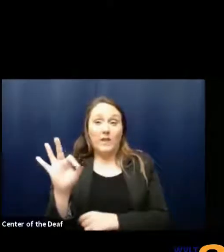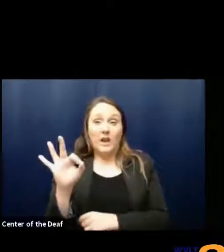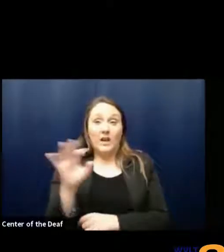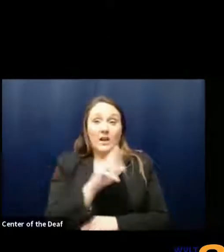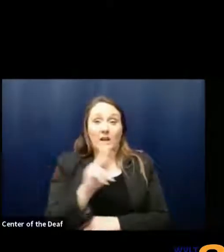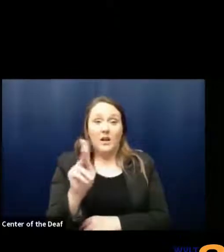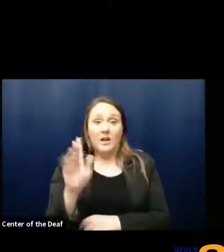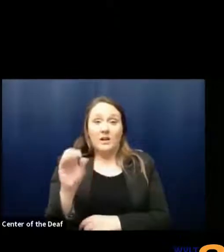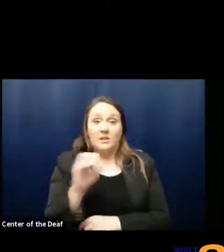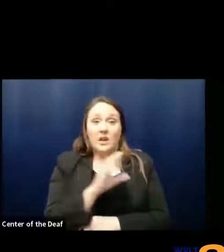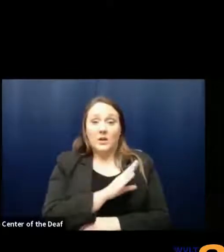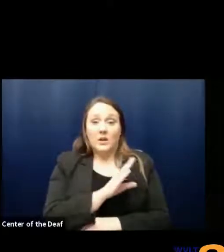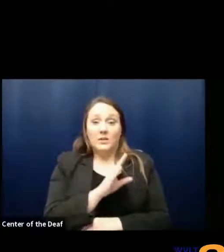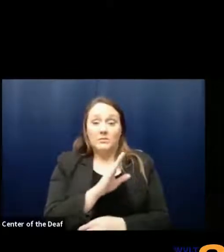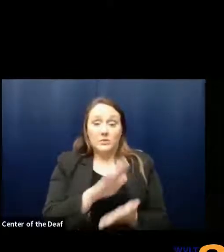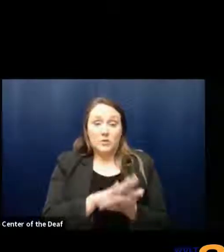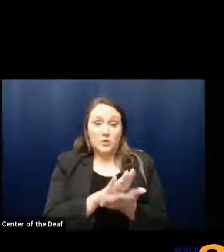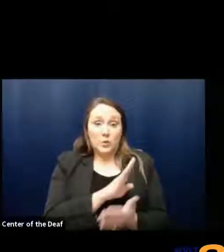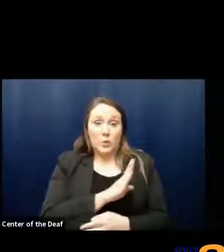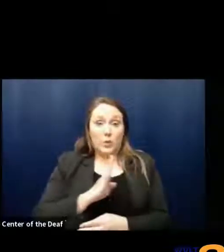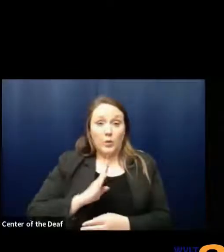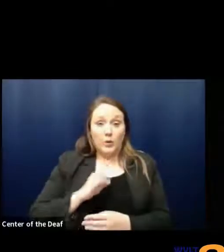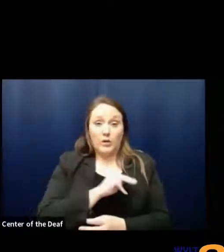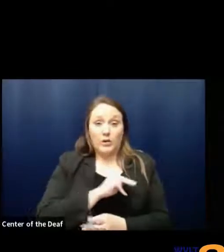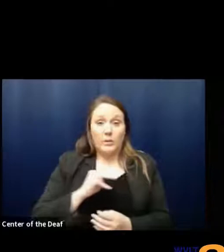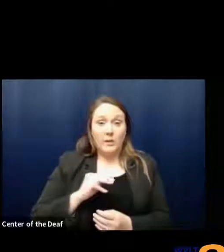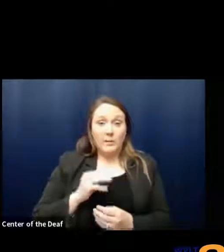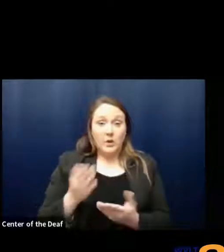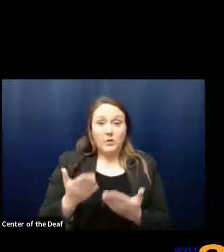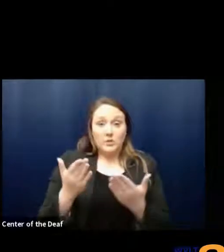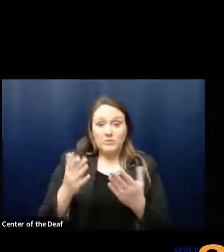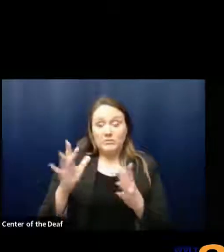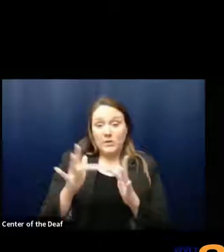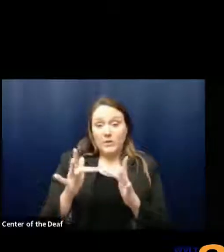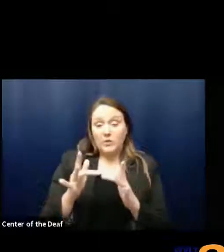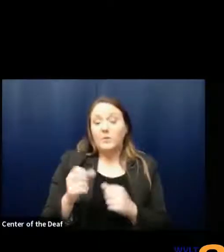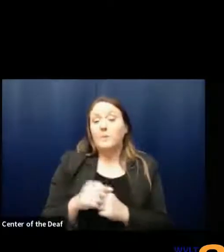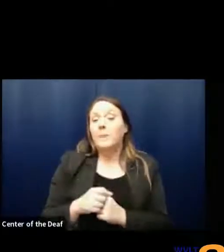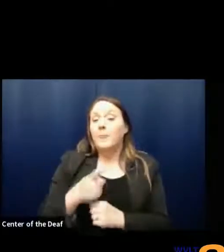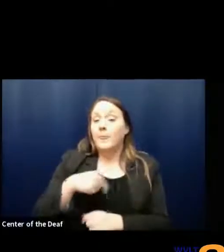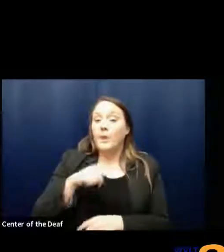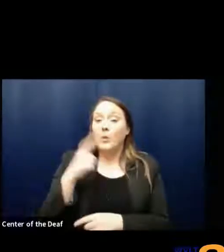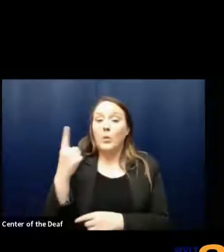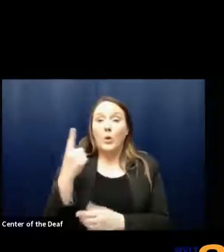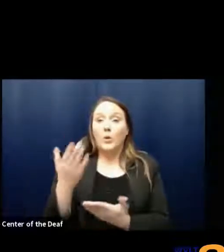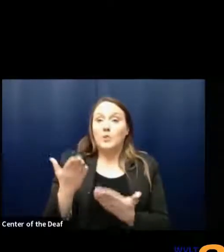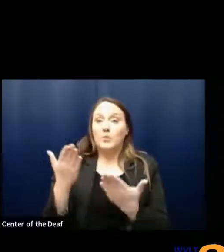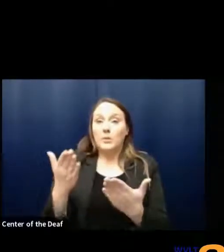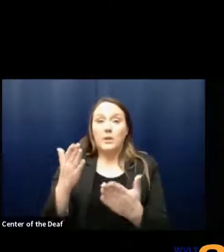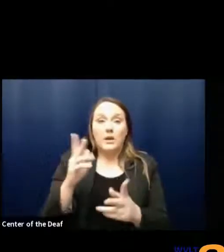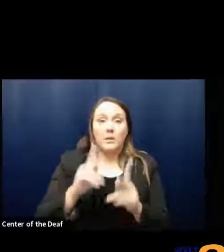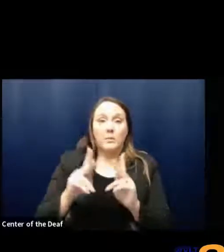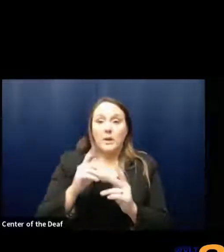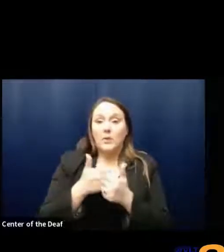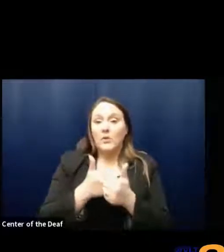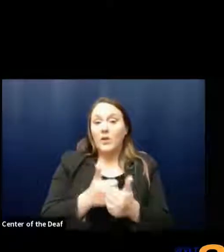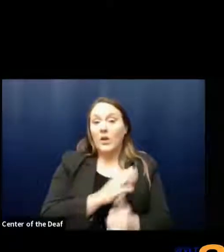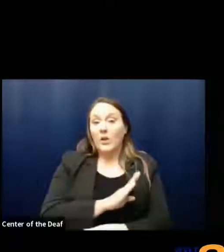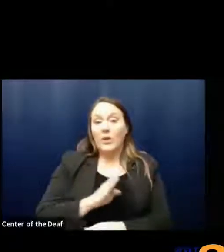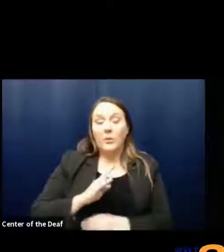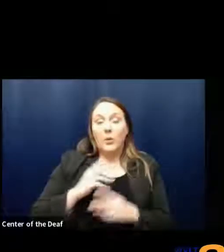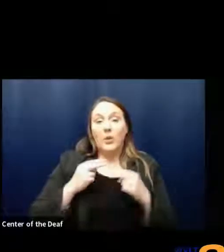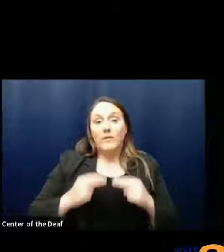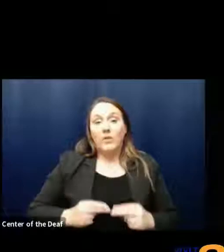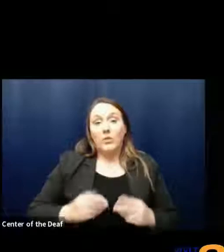meeting as a board virtually. What is your recommendation on that? We always consider and recommend that folks follow the Board of Health's recommendations